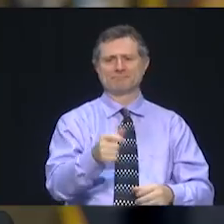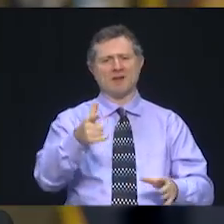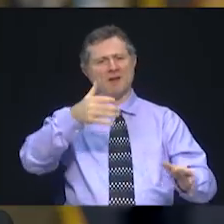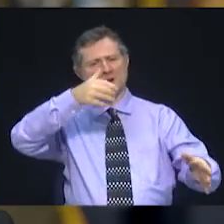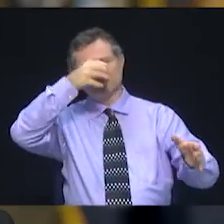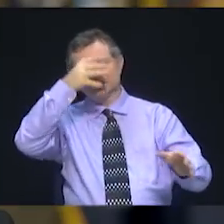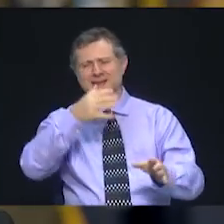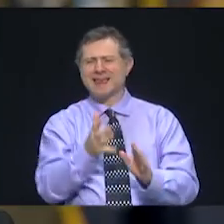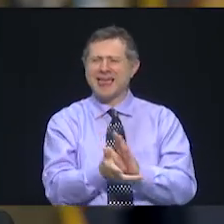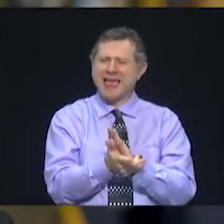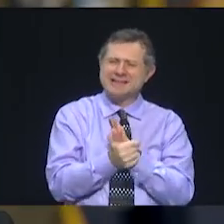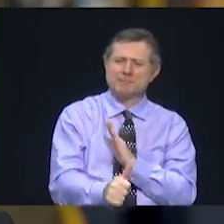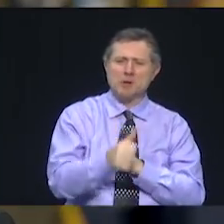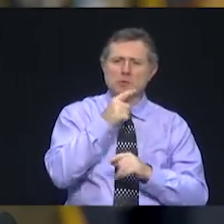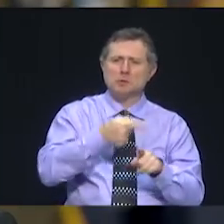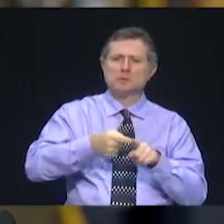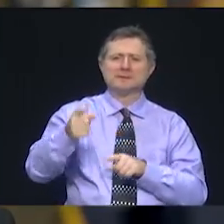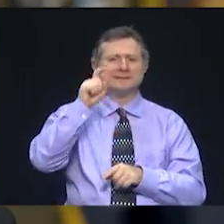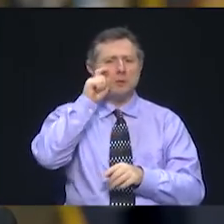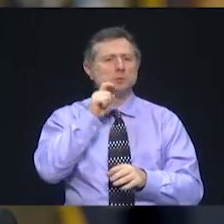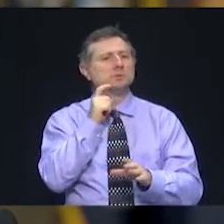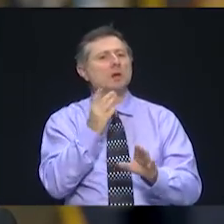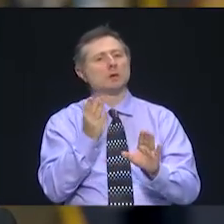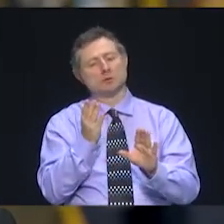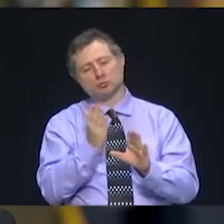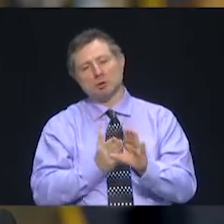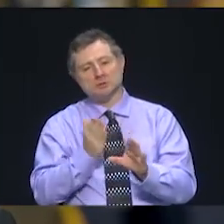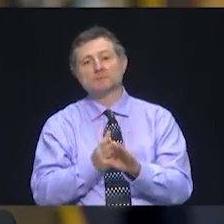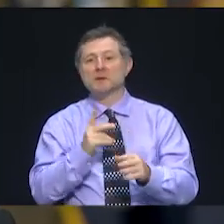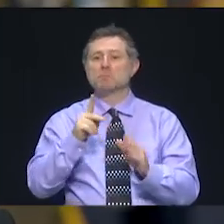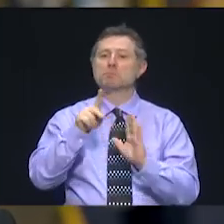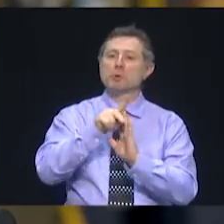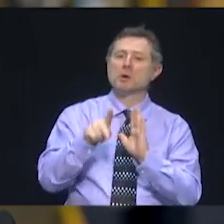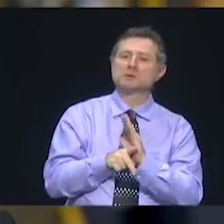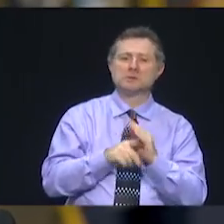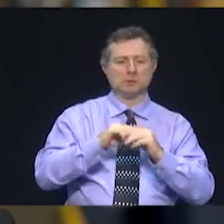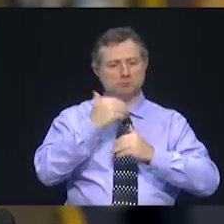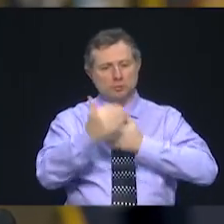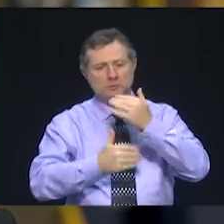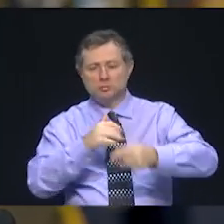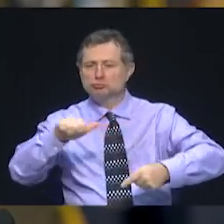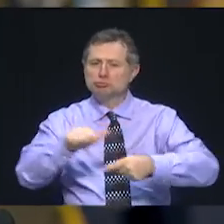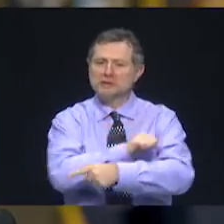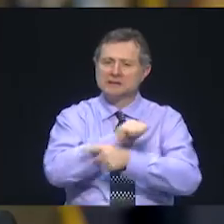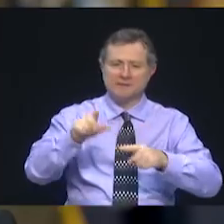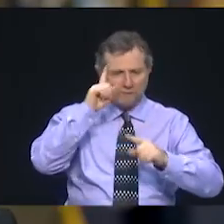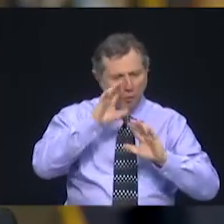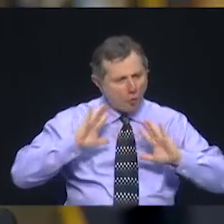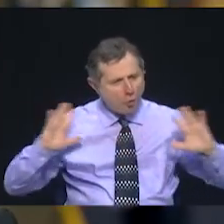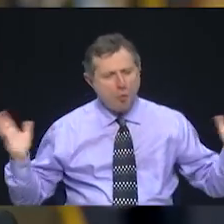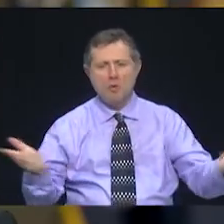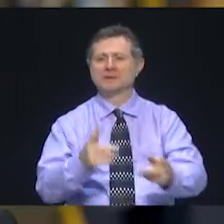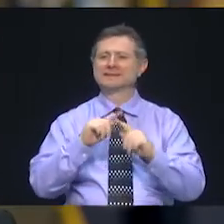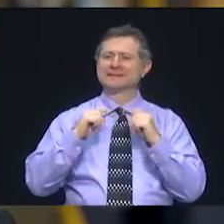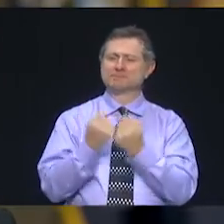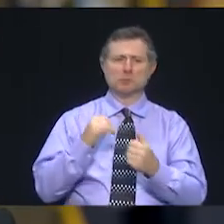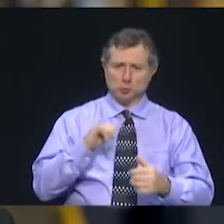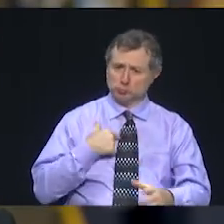harassment policy and procedures, and to train the whole team, myself included.